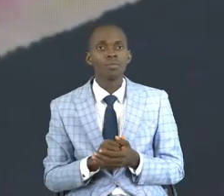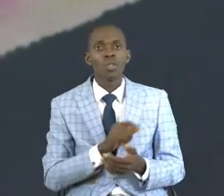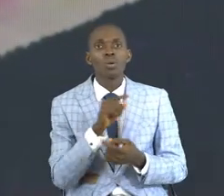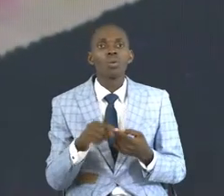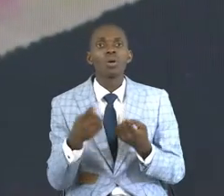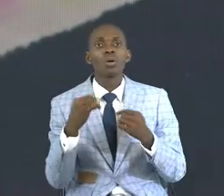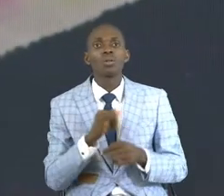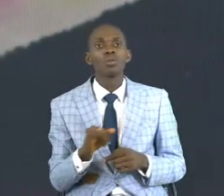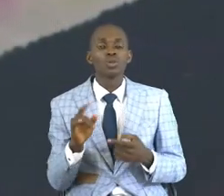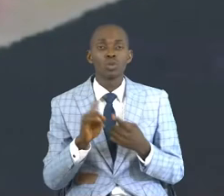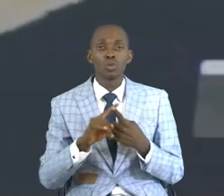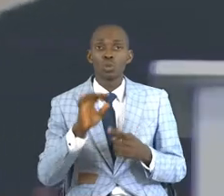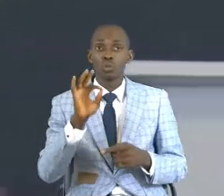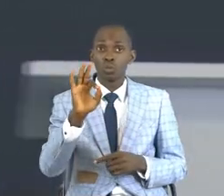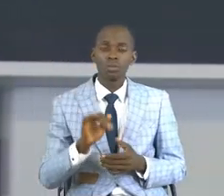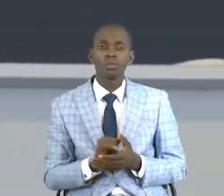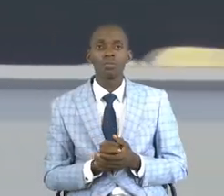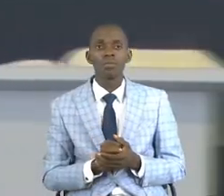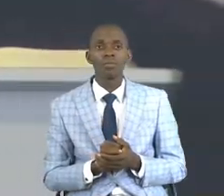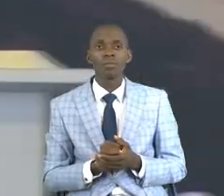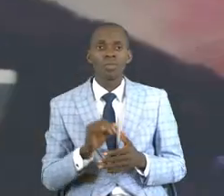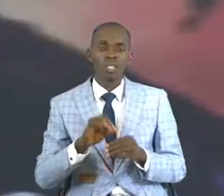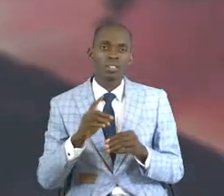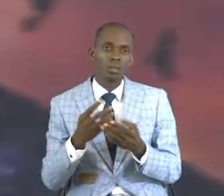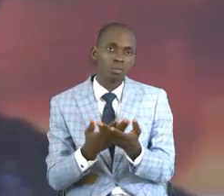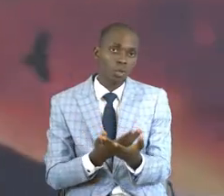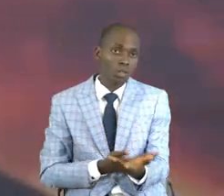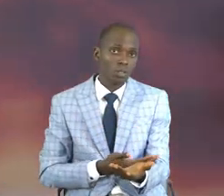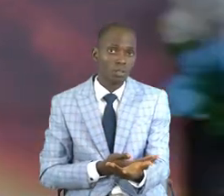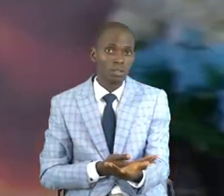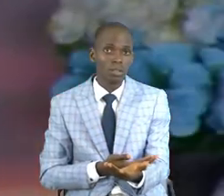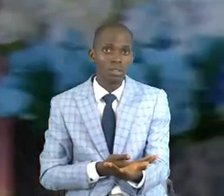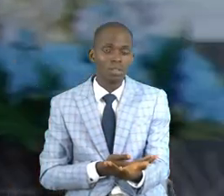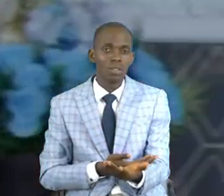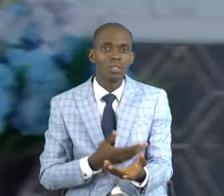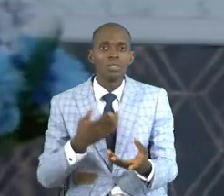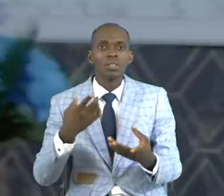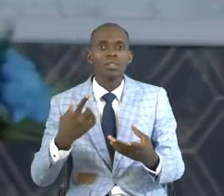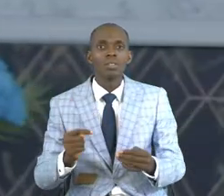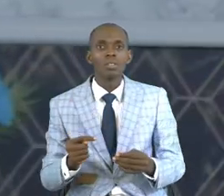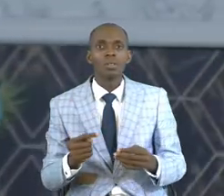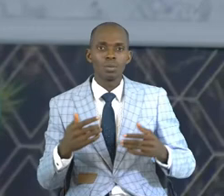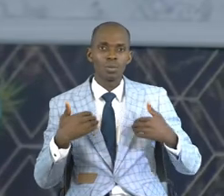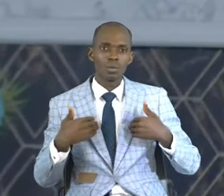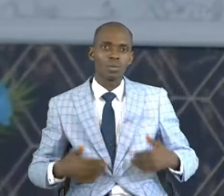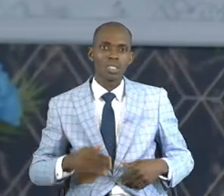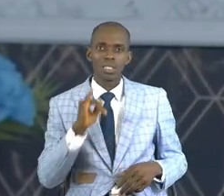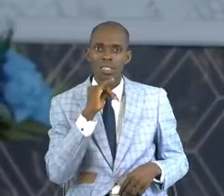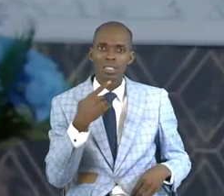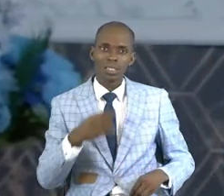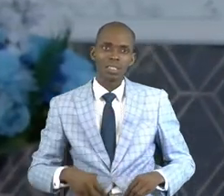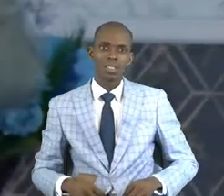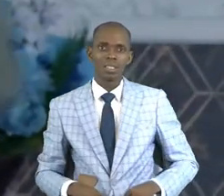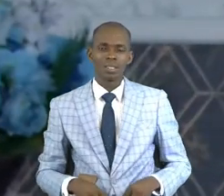to preach in the morning, the body is saying, are you going to go there